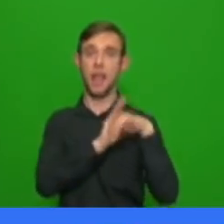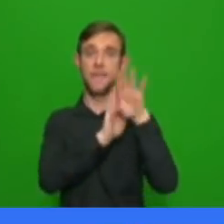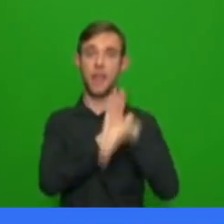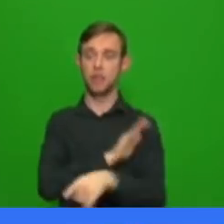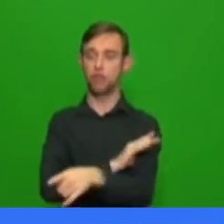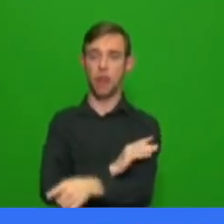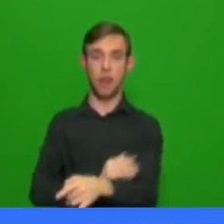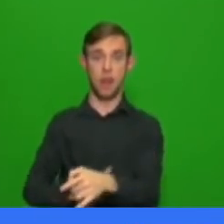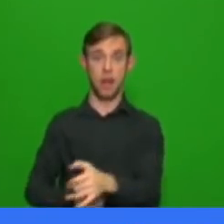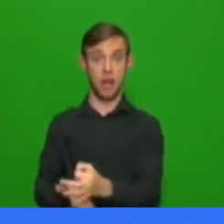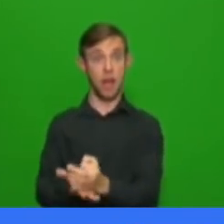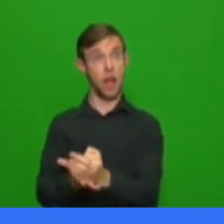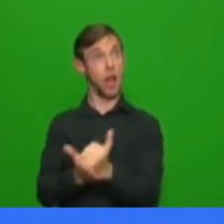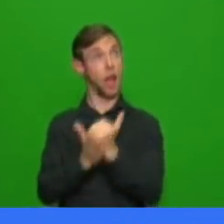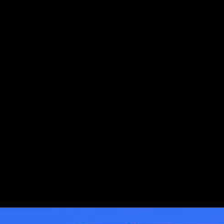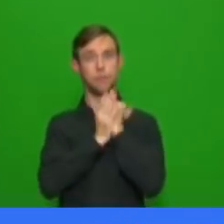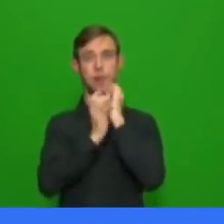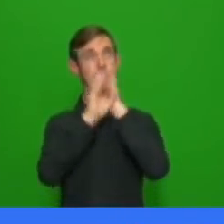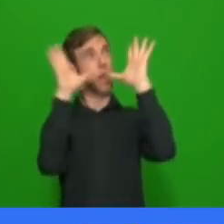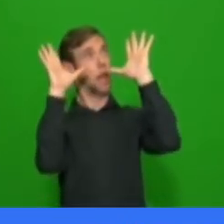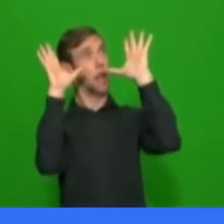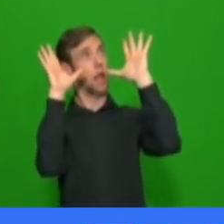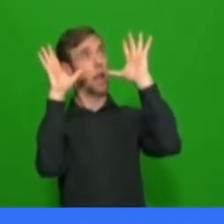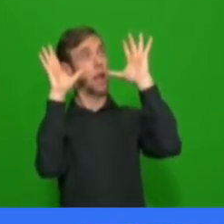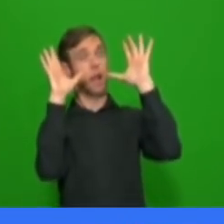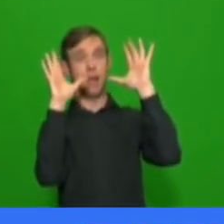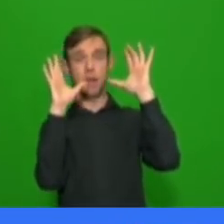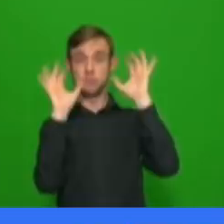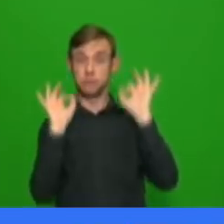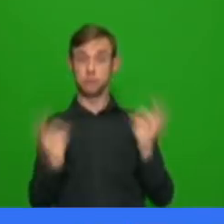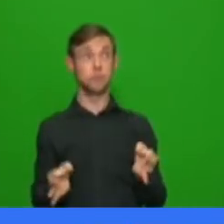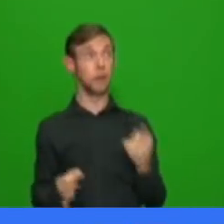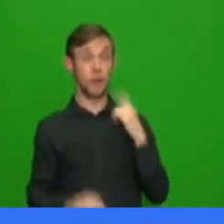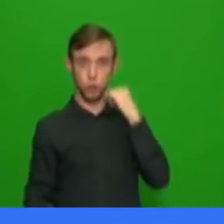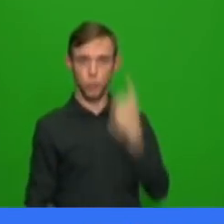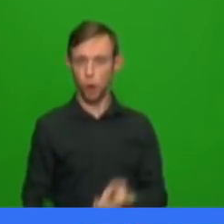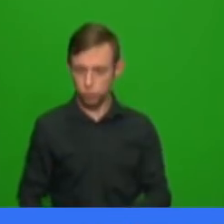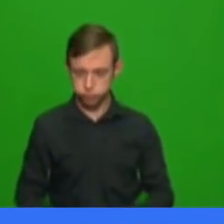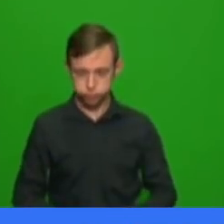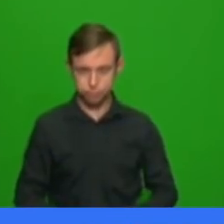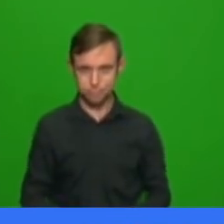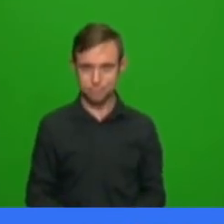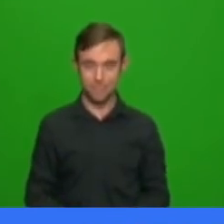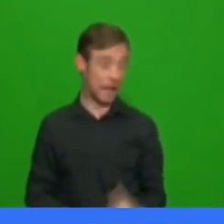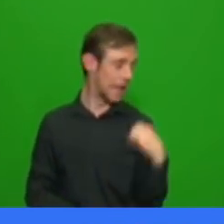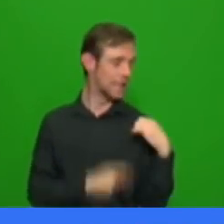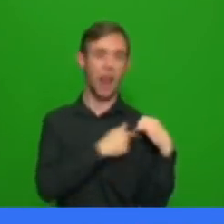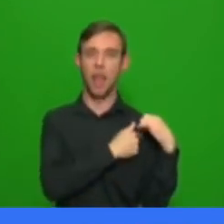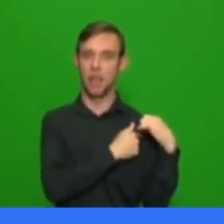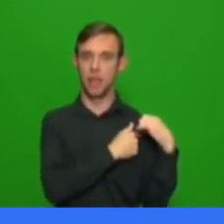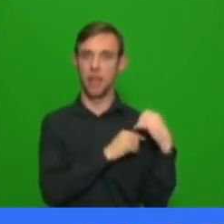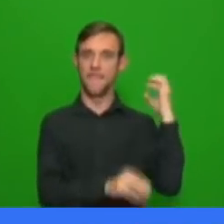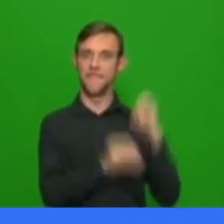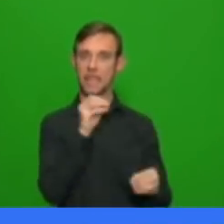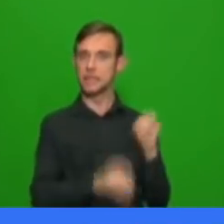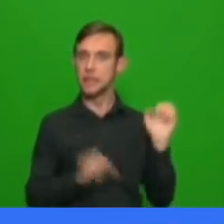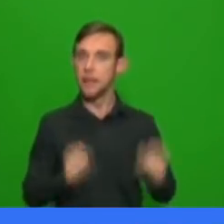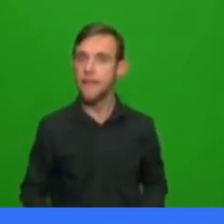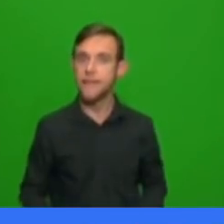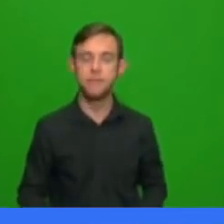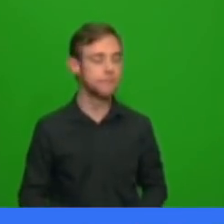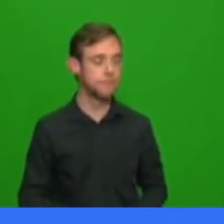me. There is nothing I can do about yesterday's inflation. There is something I can do